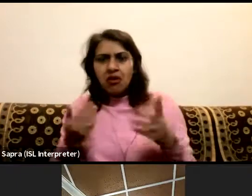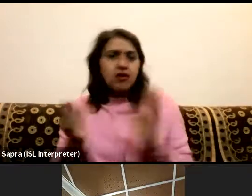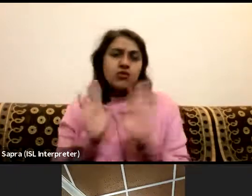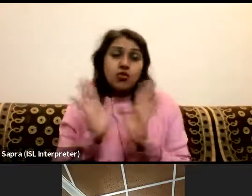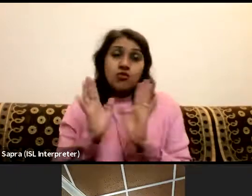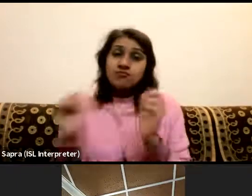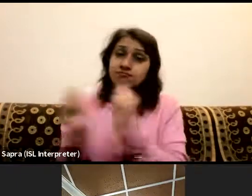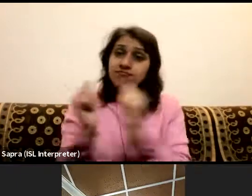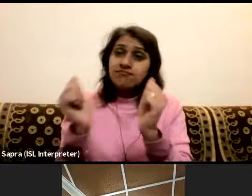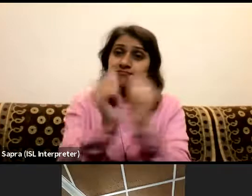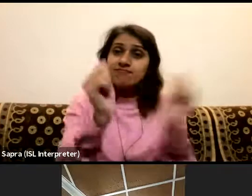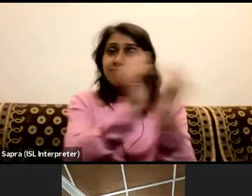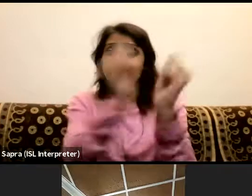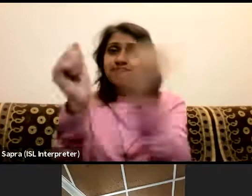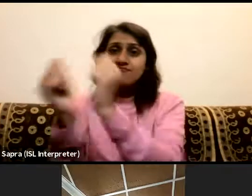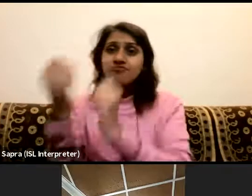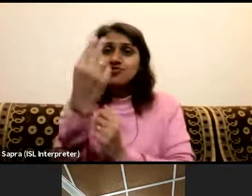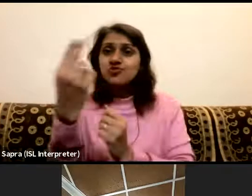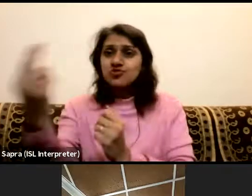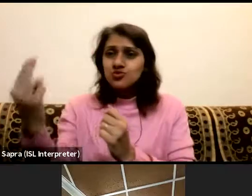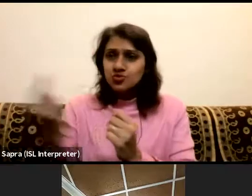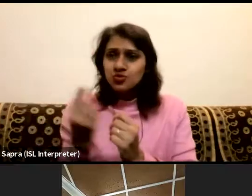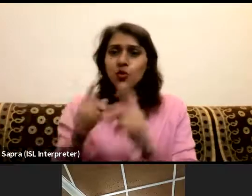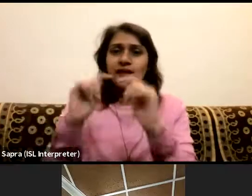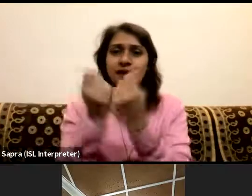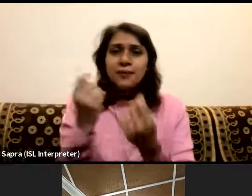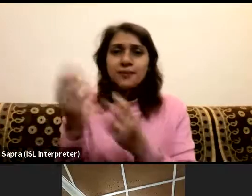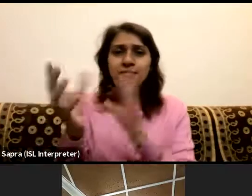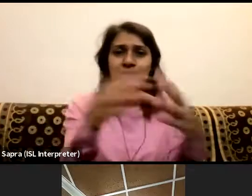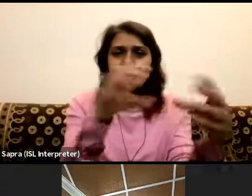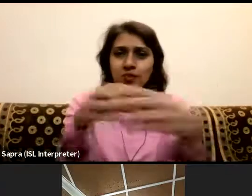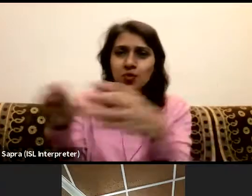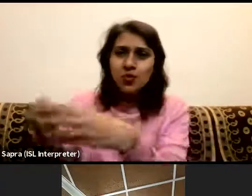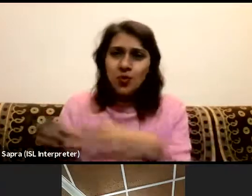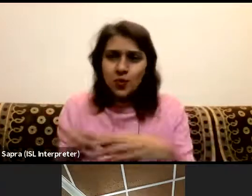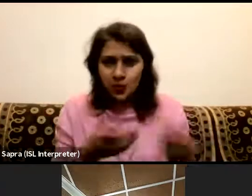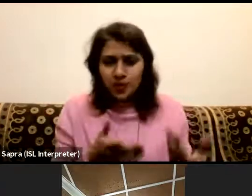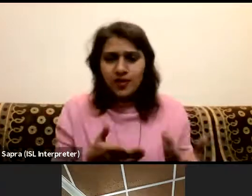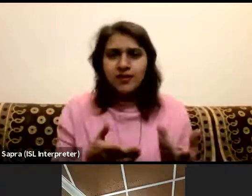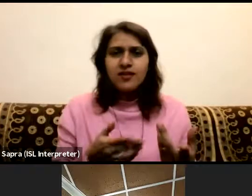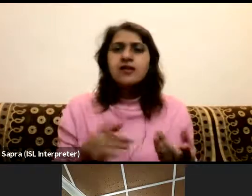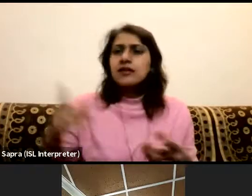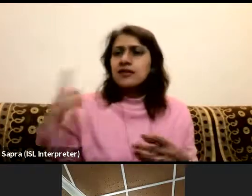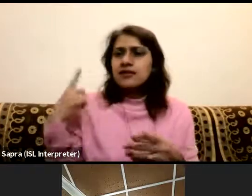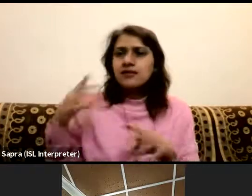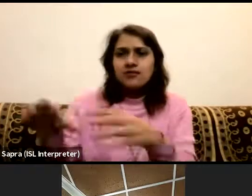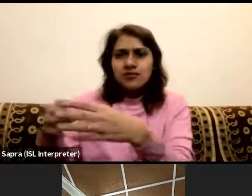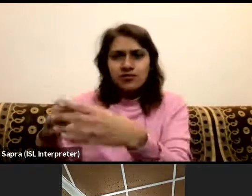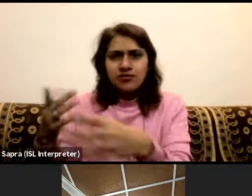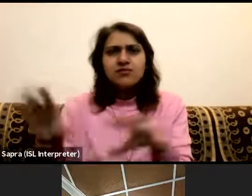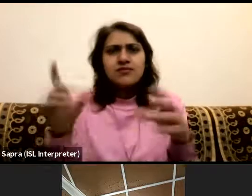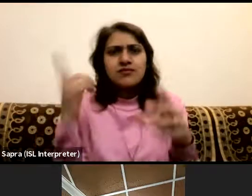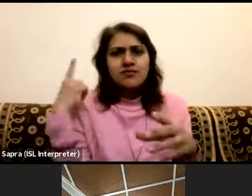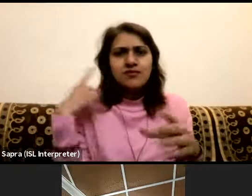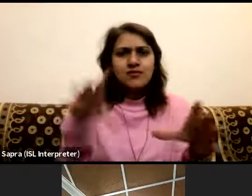can express what the person is wanting and the challenges that the person is having. That helps in integrating the entire activity in a